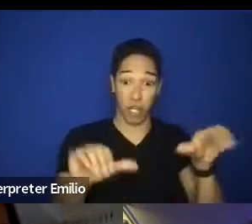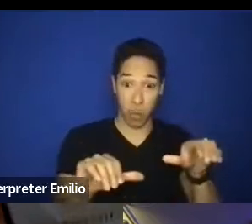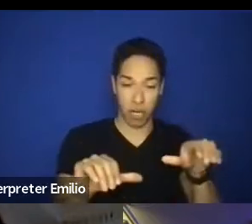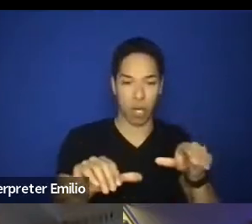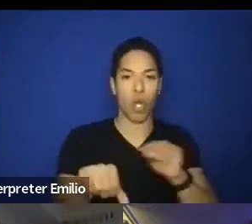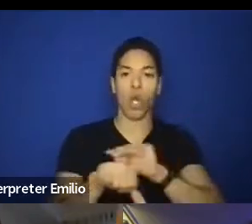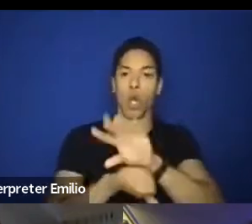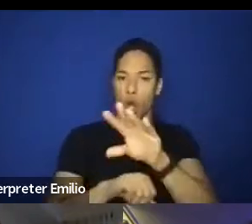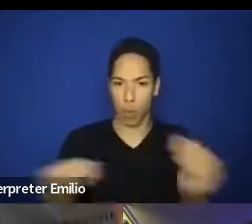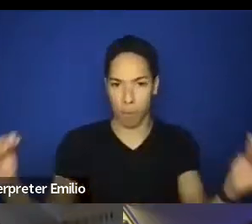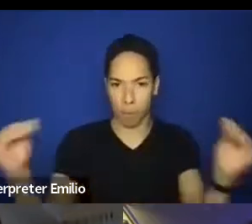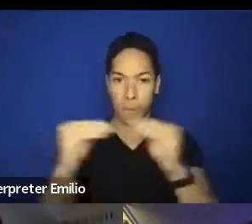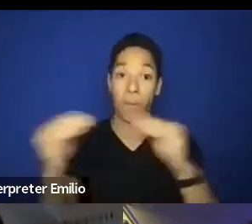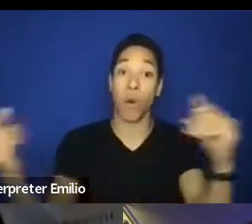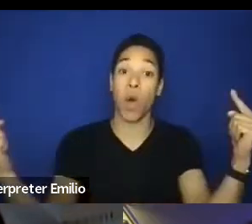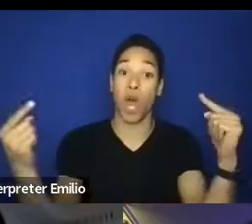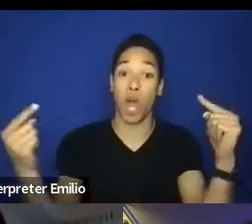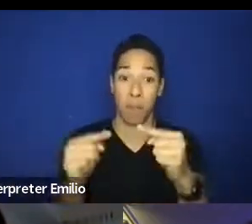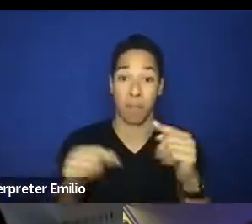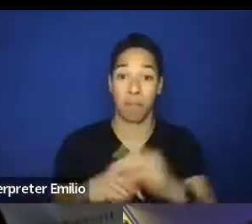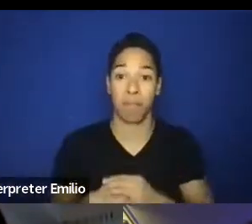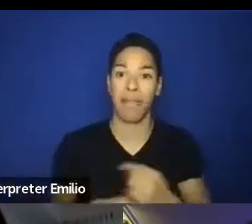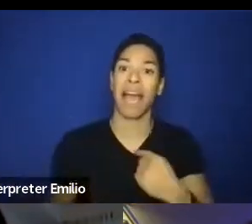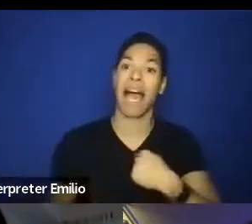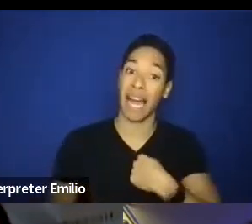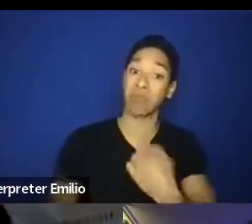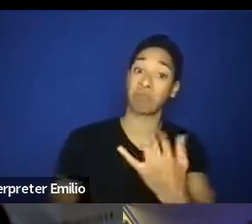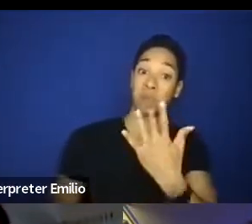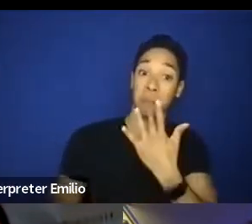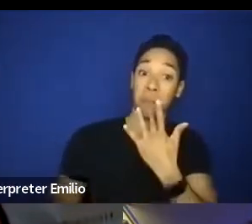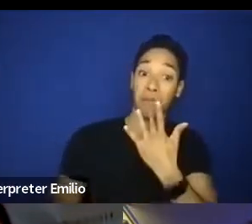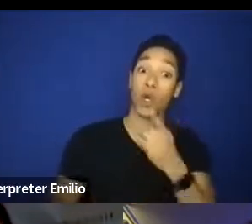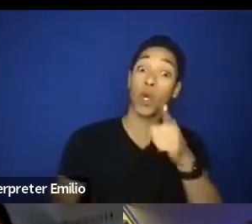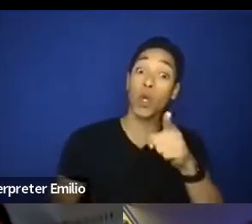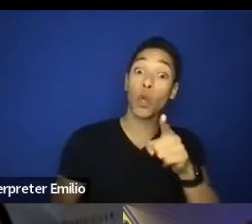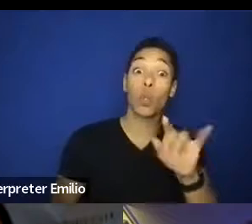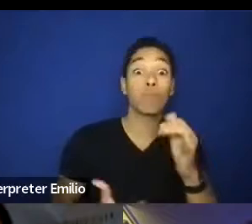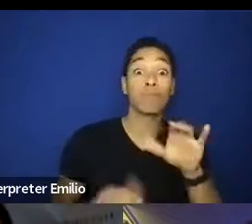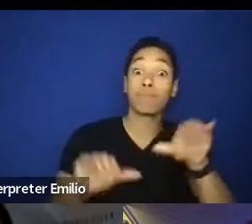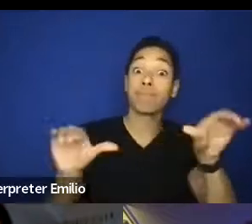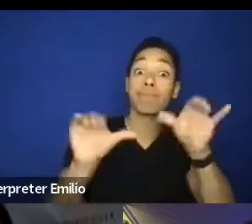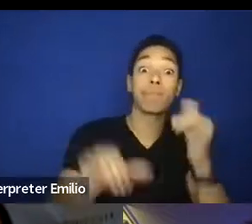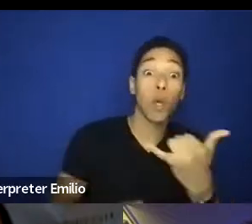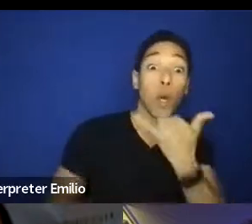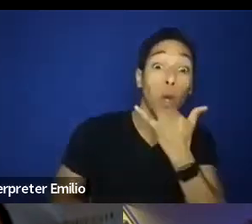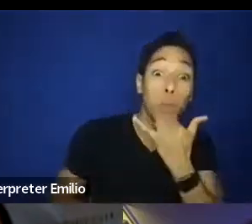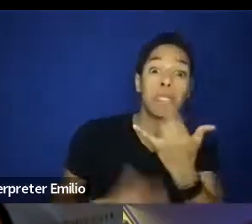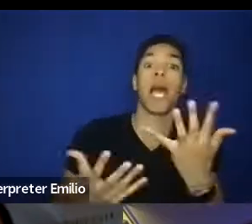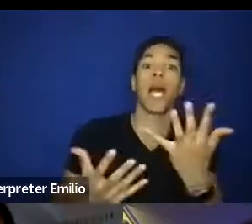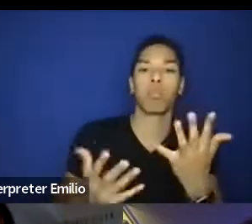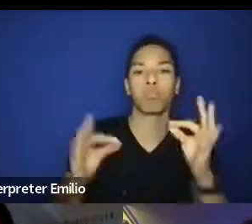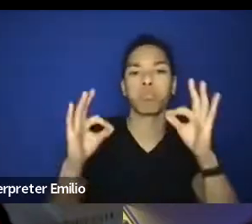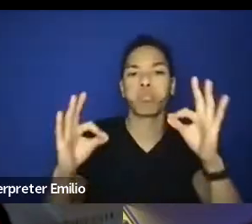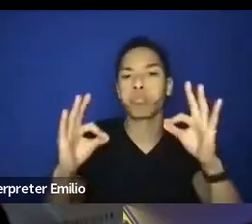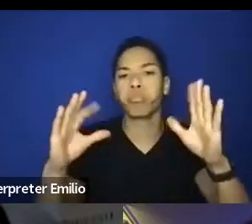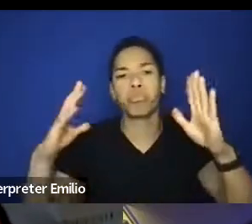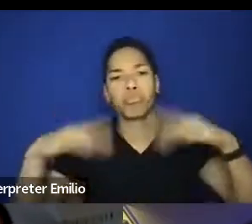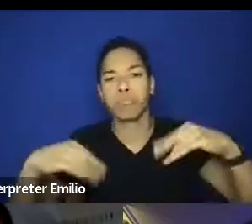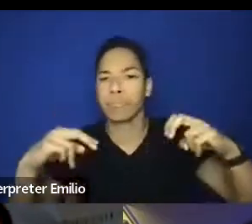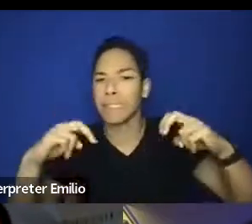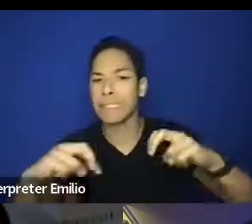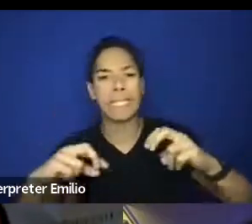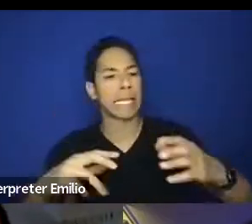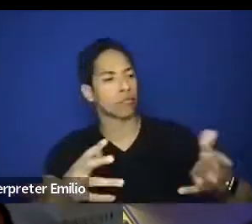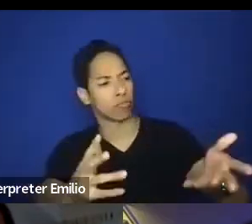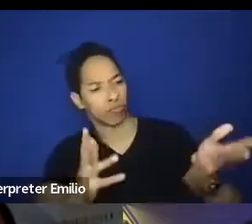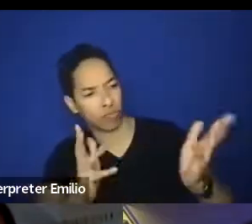mistake than not, and we can talk about it and we can have a conversation. I